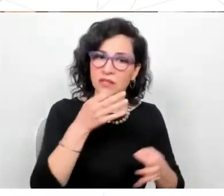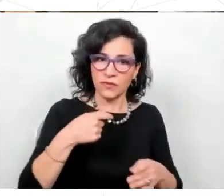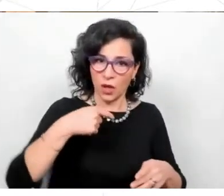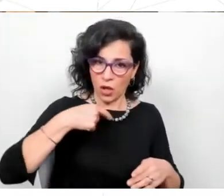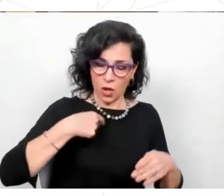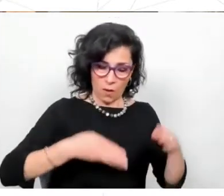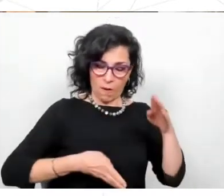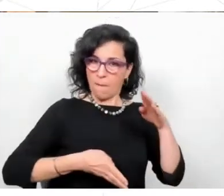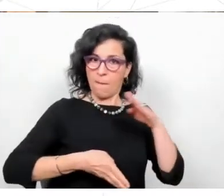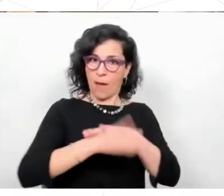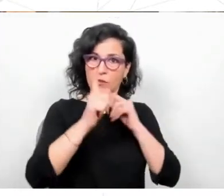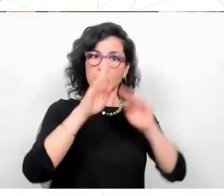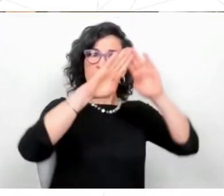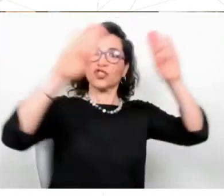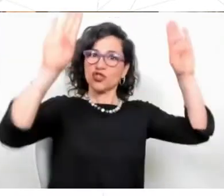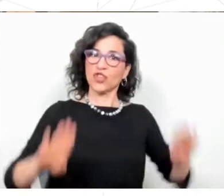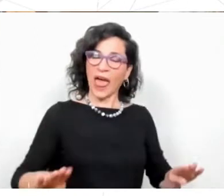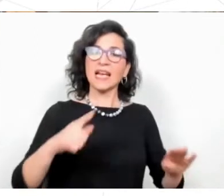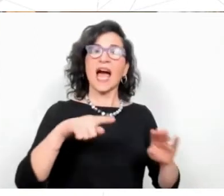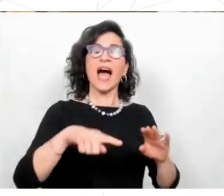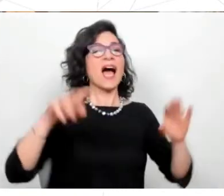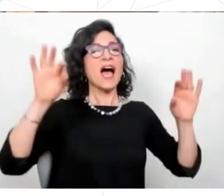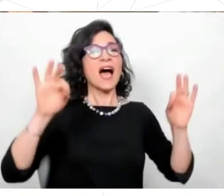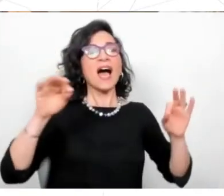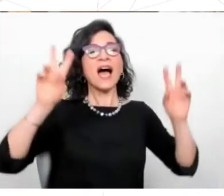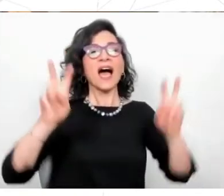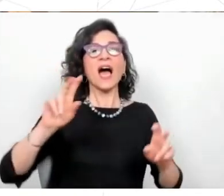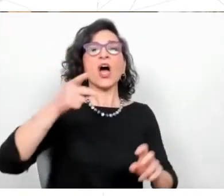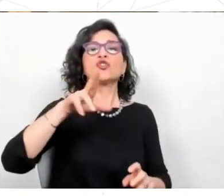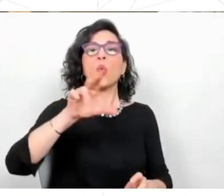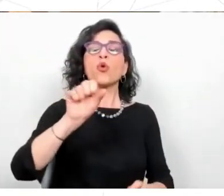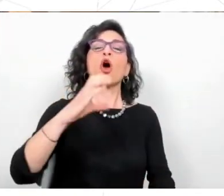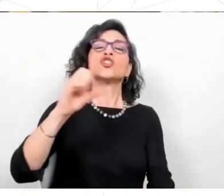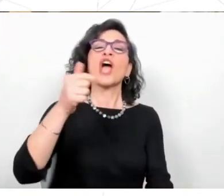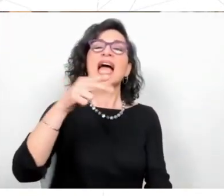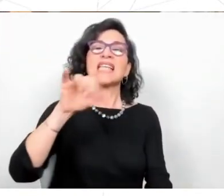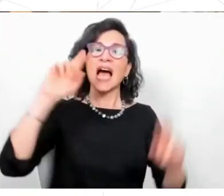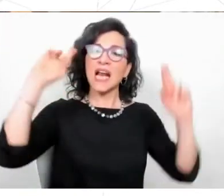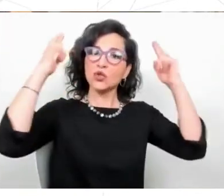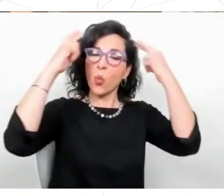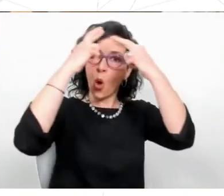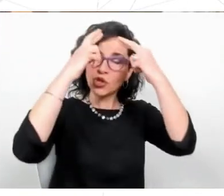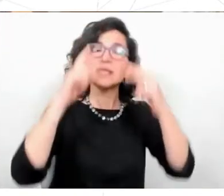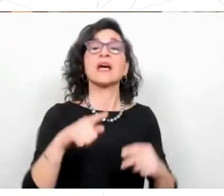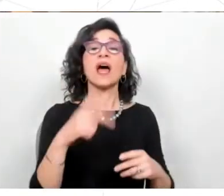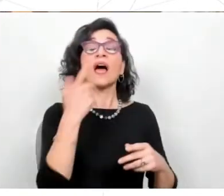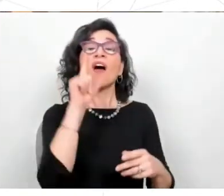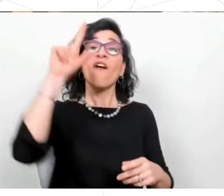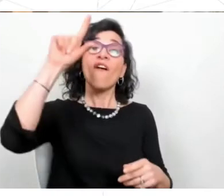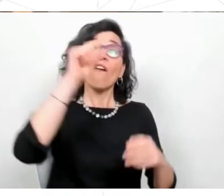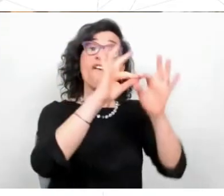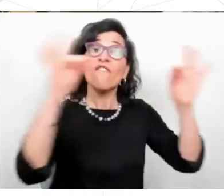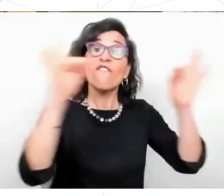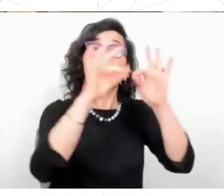what we're going to do here is I've got a scene from Julius Caesar. For the sake of ease, it's not in verse, it's